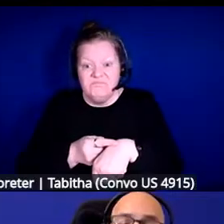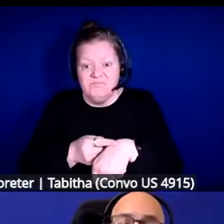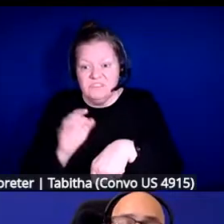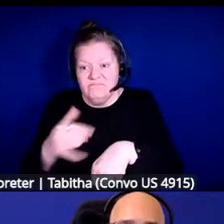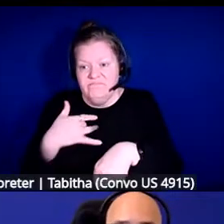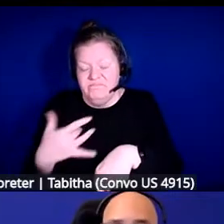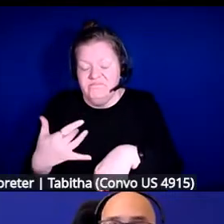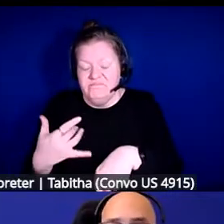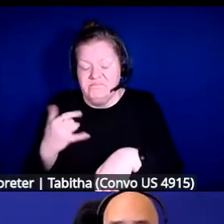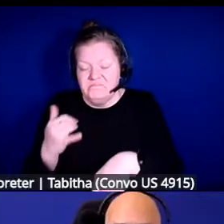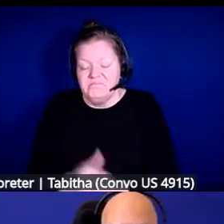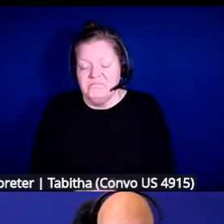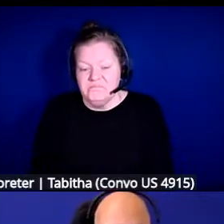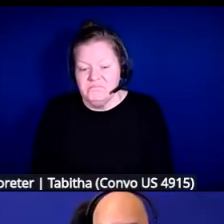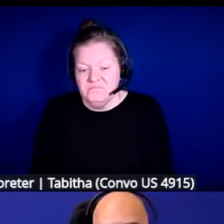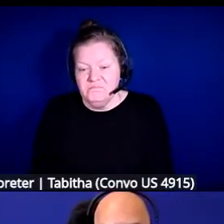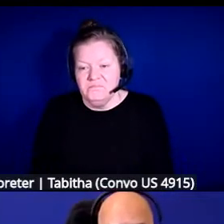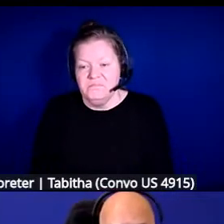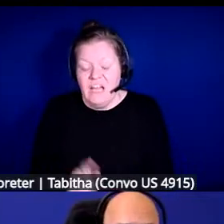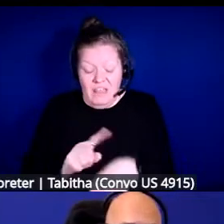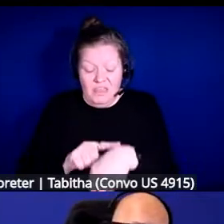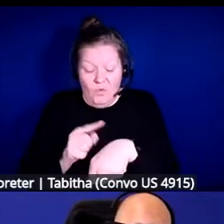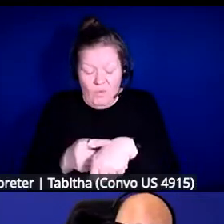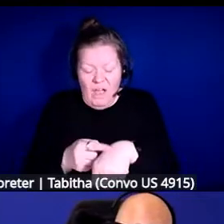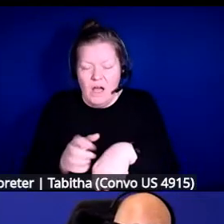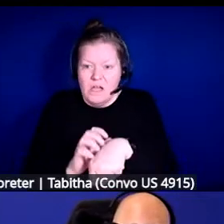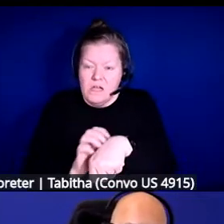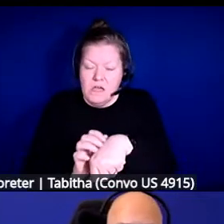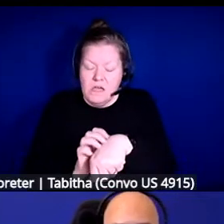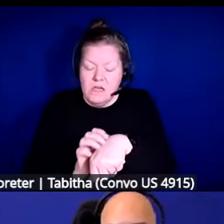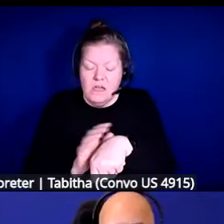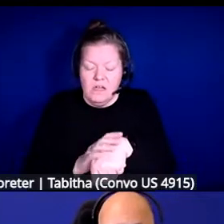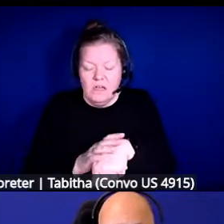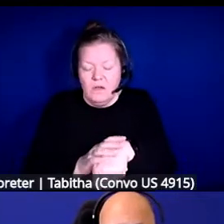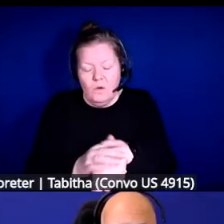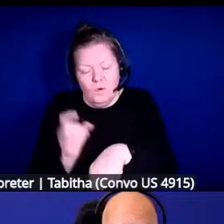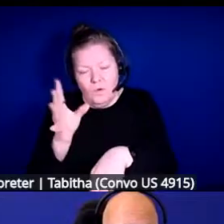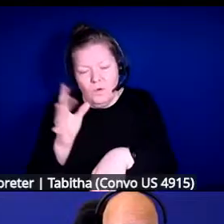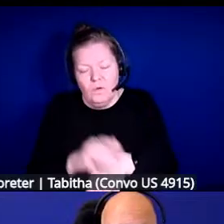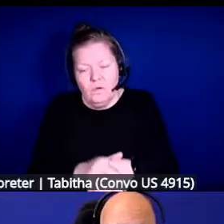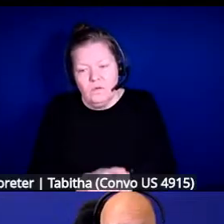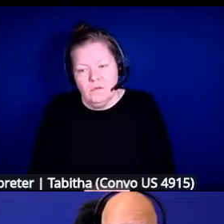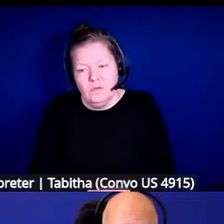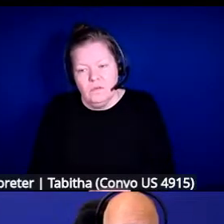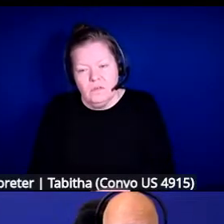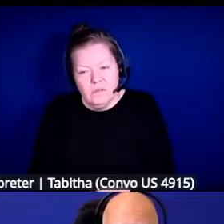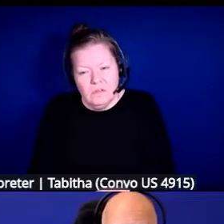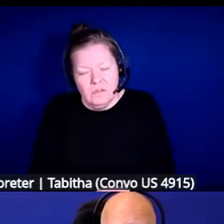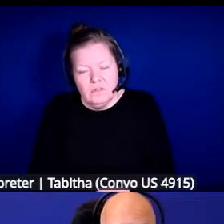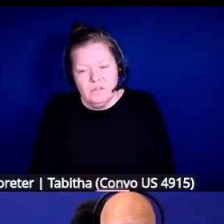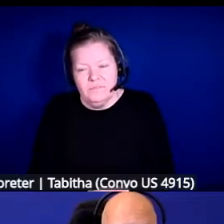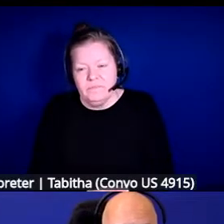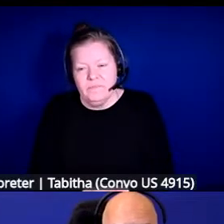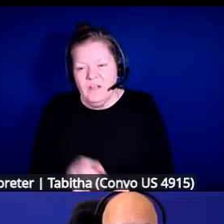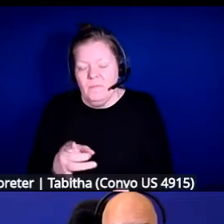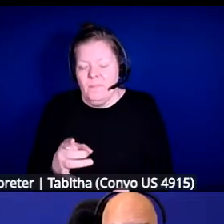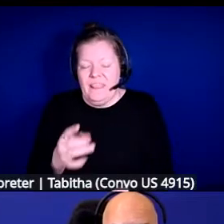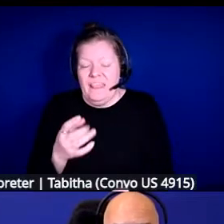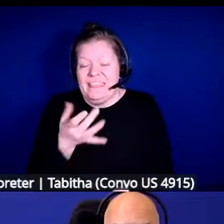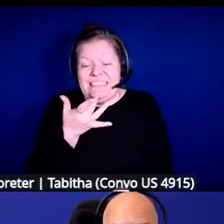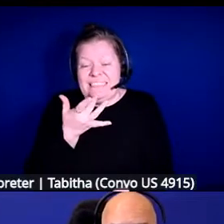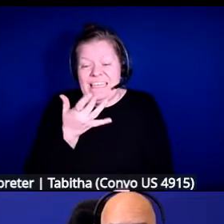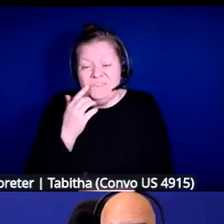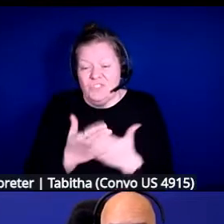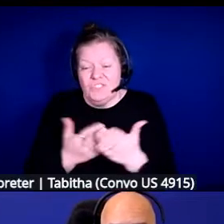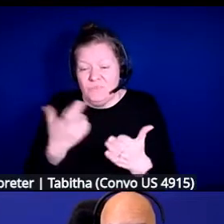daughter. Yeah. I get And the welt and the itch. if I hang Fortunately, I it don't get now, the horde. they don't like the taste of it for some